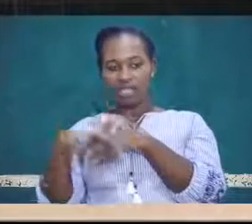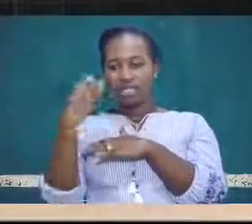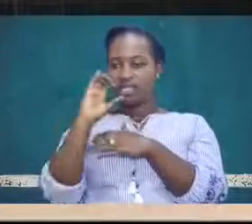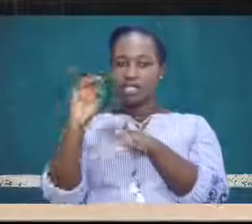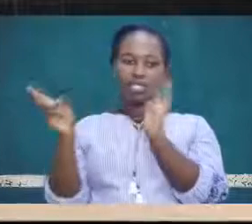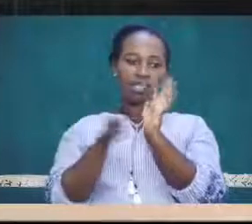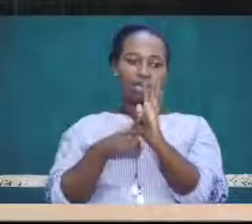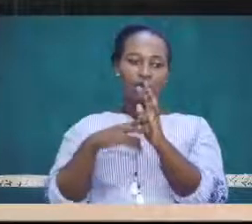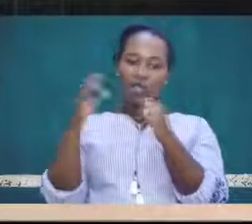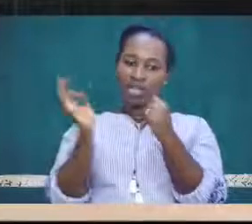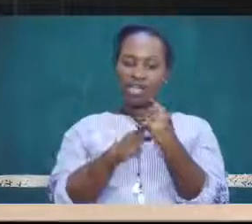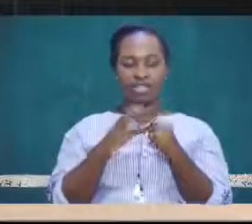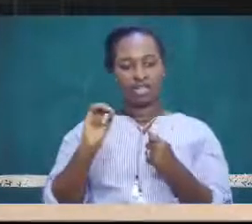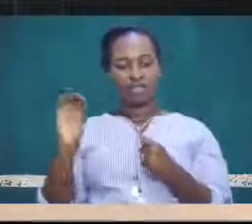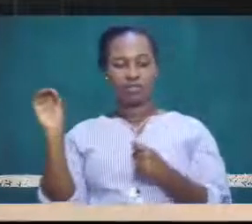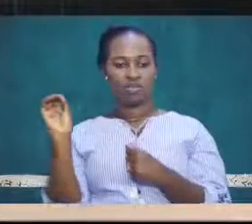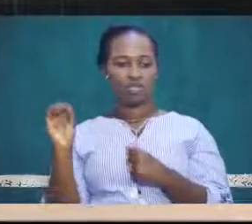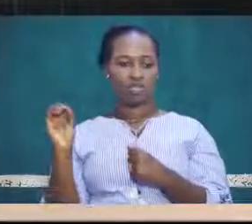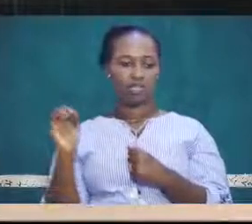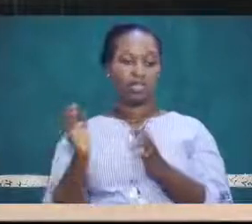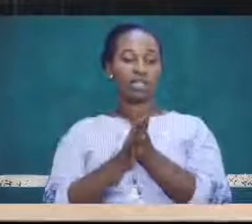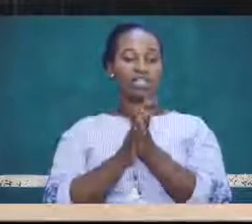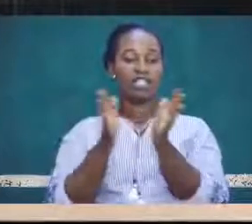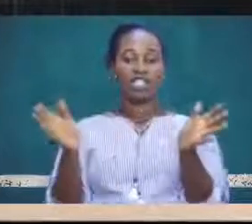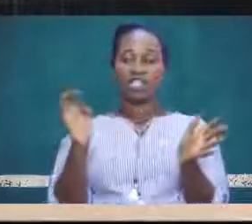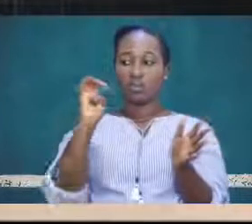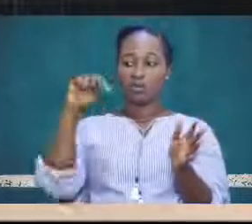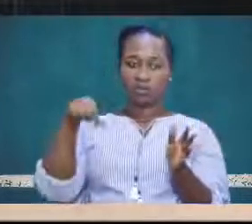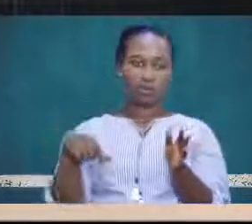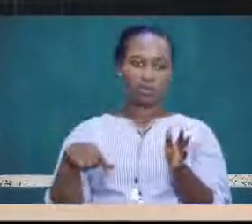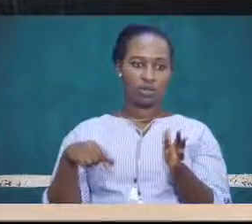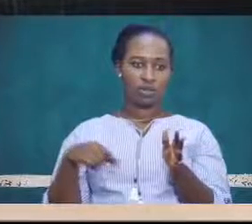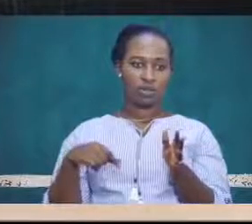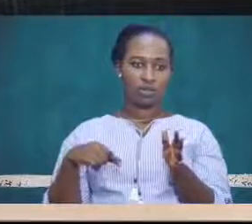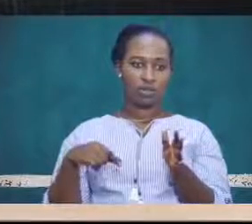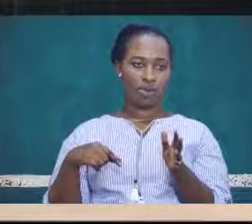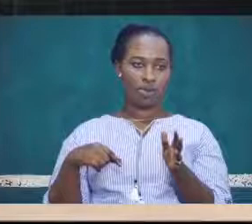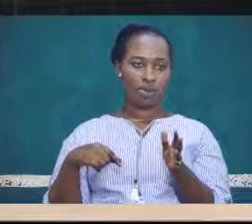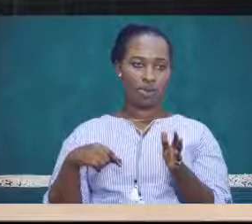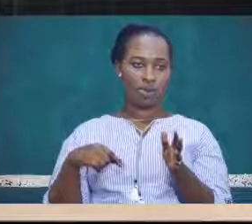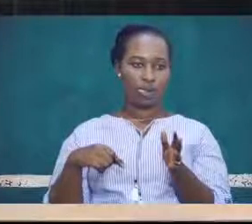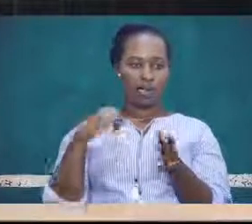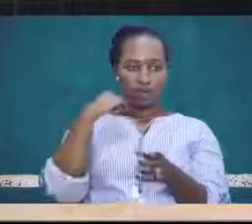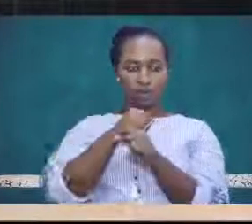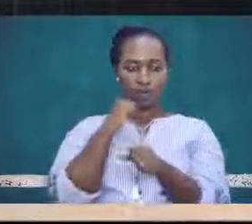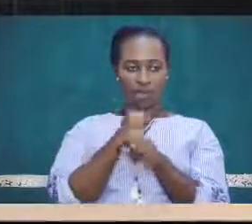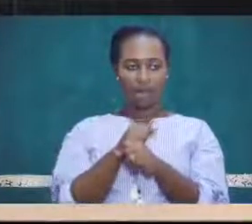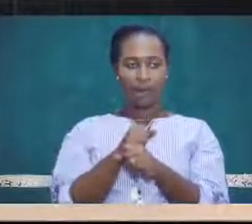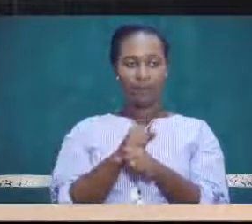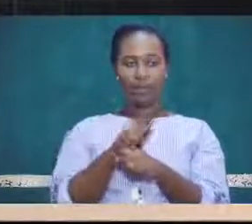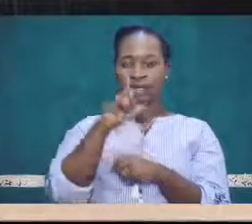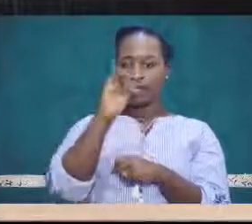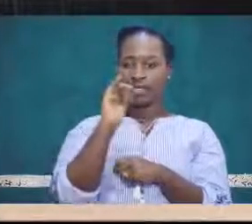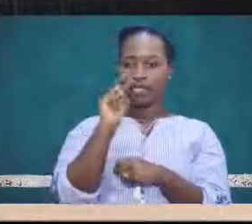is 800. So our general equation, they are saying form a linear equation showing the